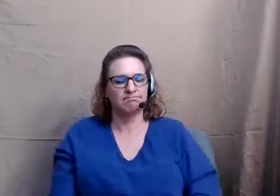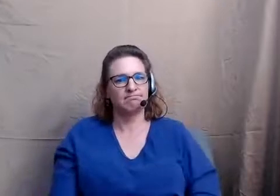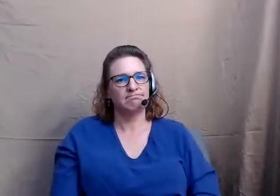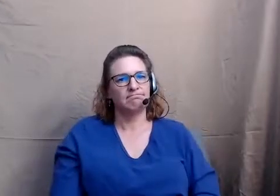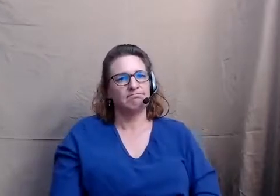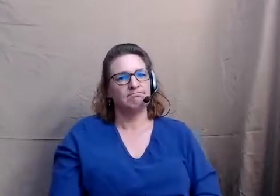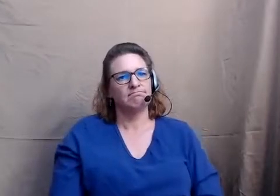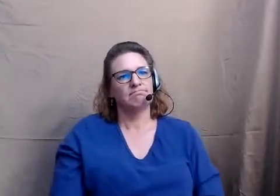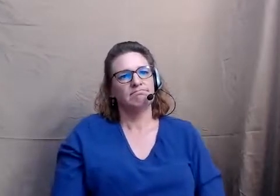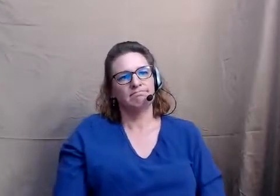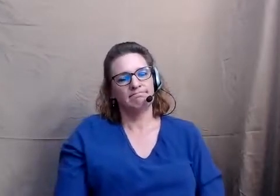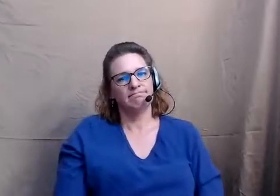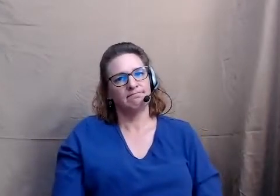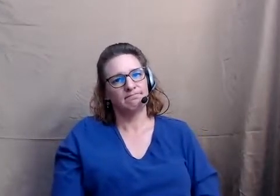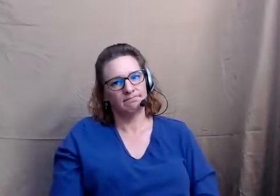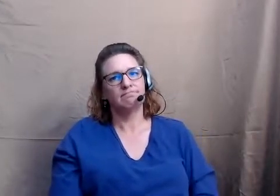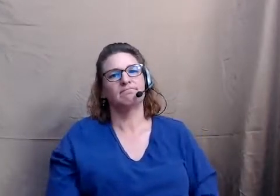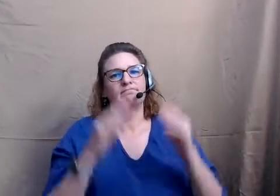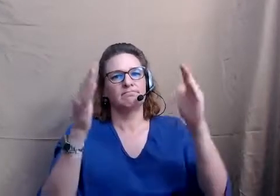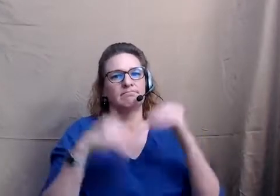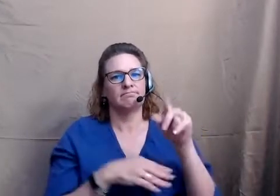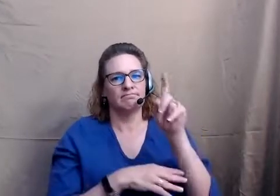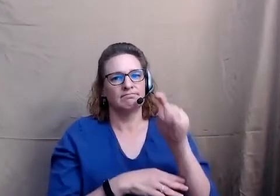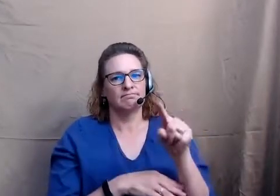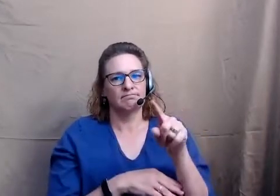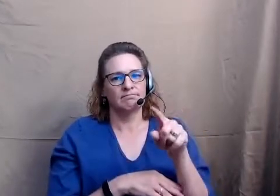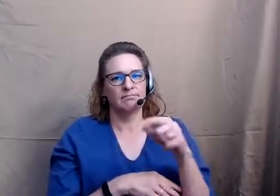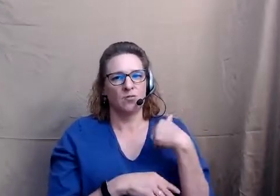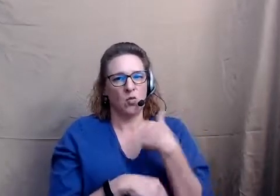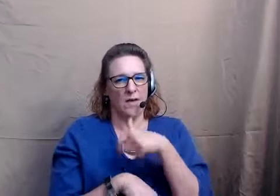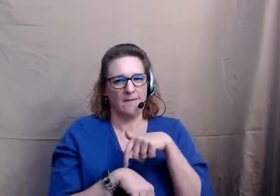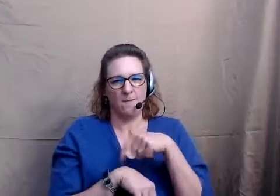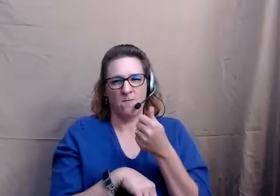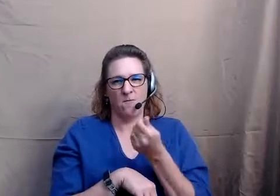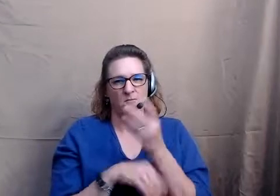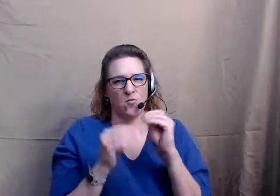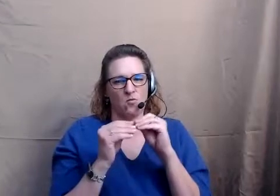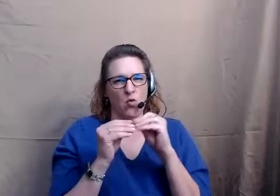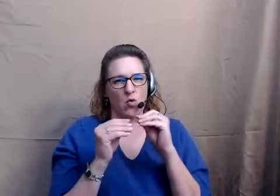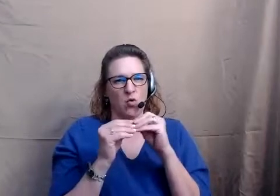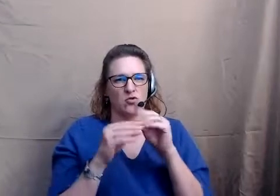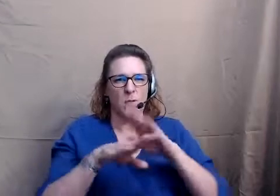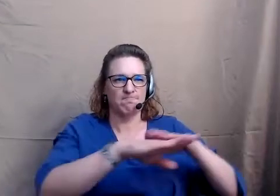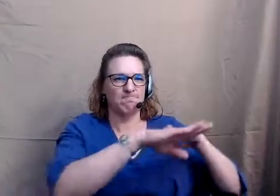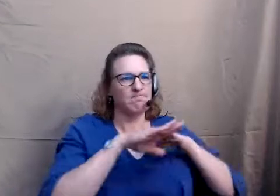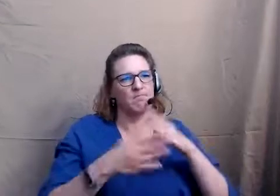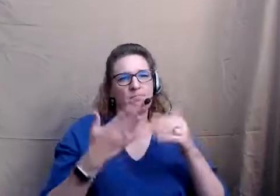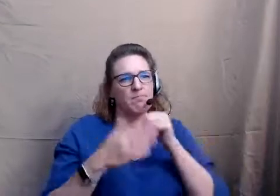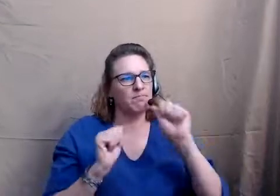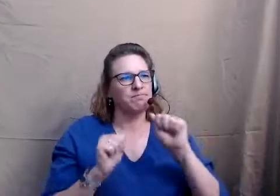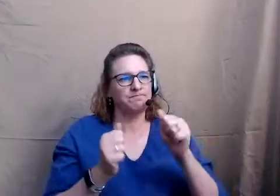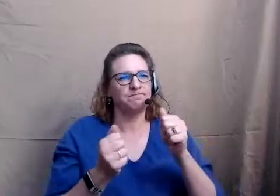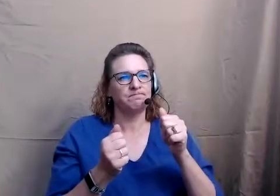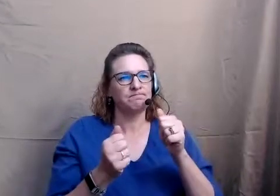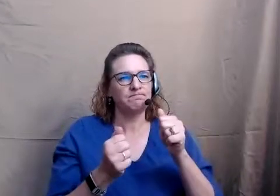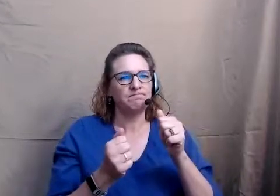Thank you. All right, our next question, and we only have time for a couple more, so I'll just forewarn people, I may not get to all of them, but we'll do